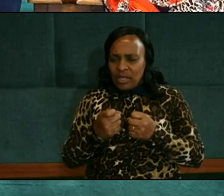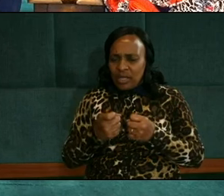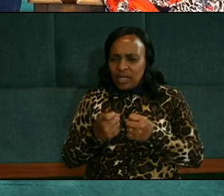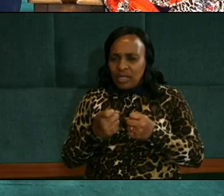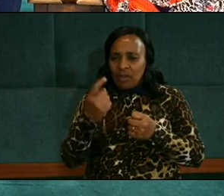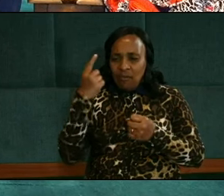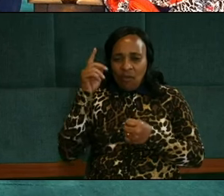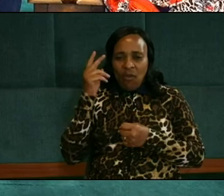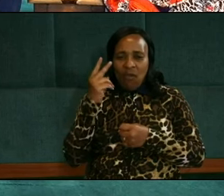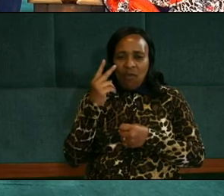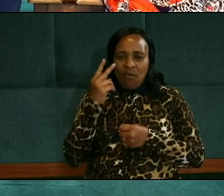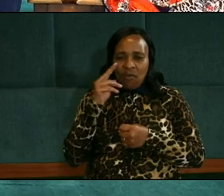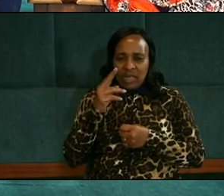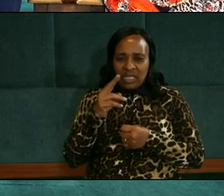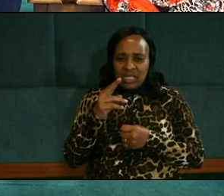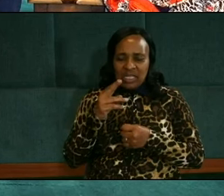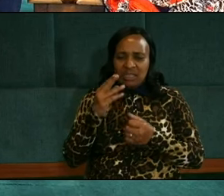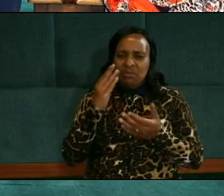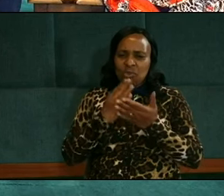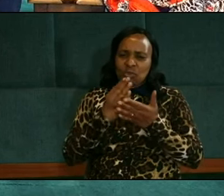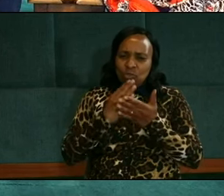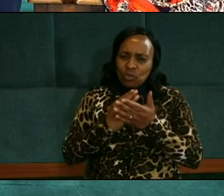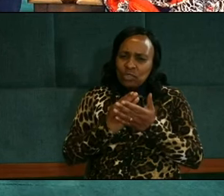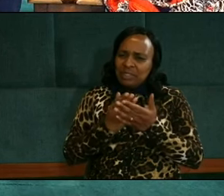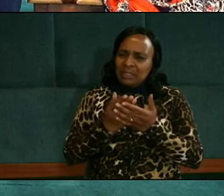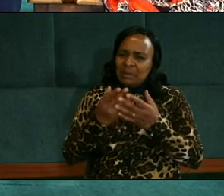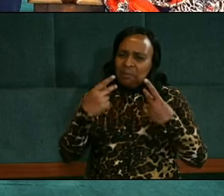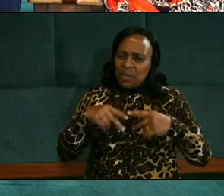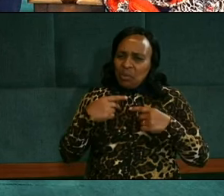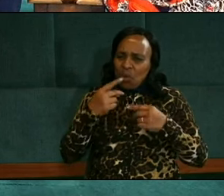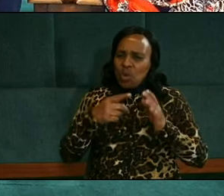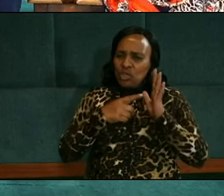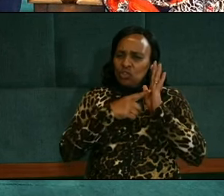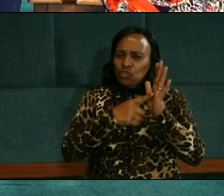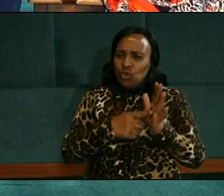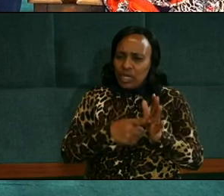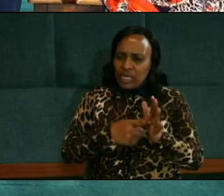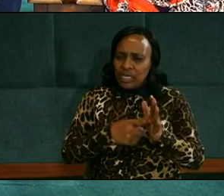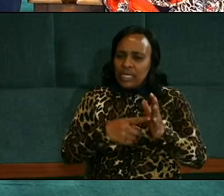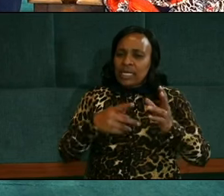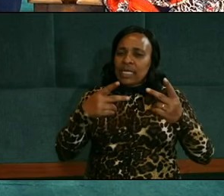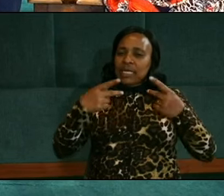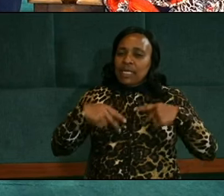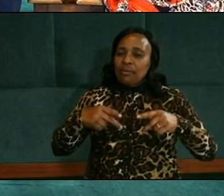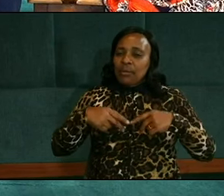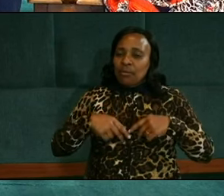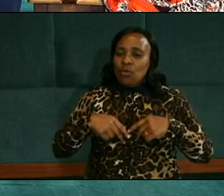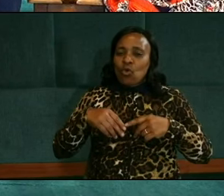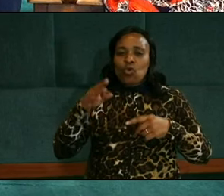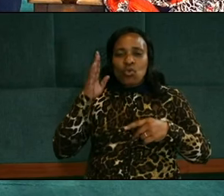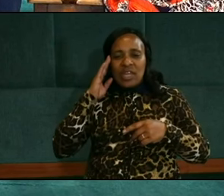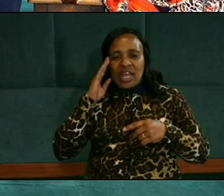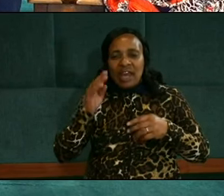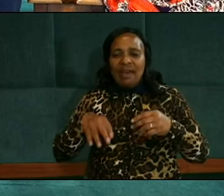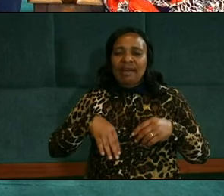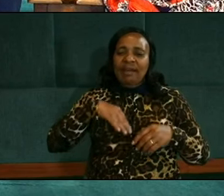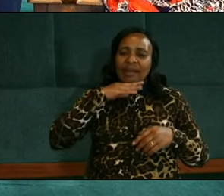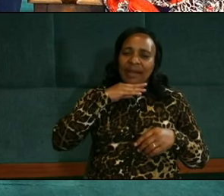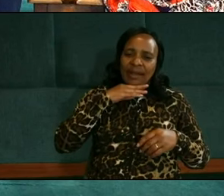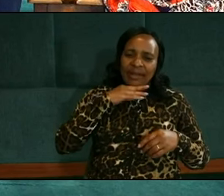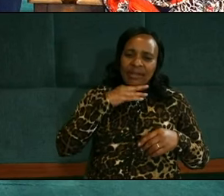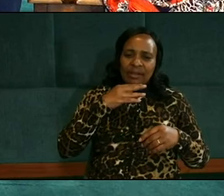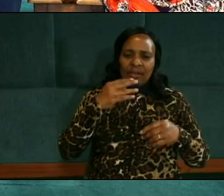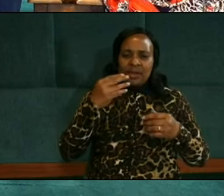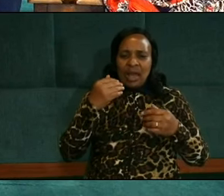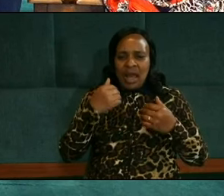justifiably, they're not very showy people. The people who are showy are the people who you hear in debt, they have problems